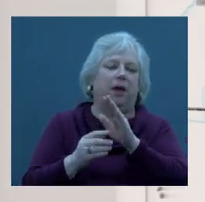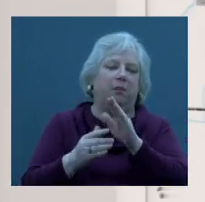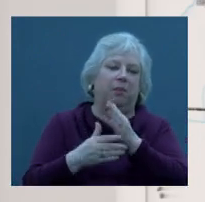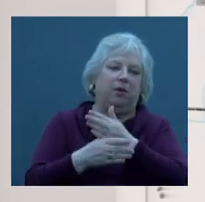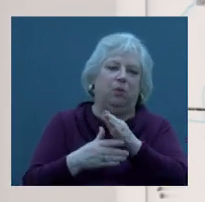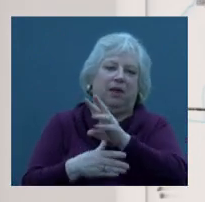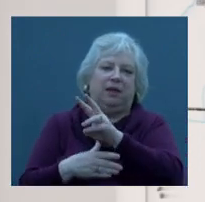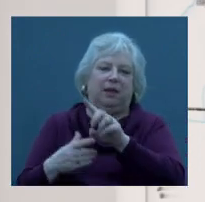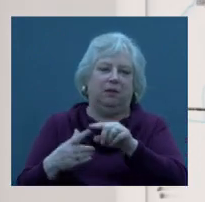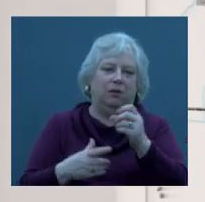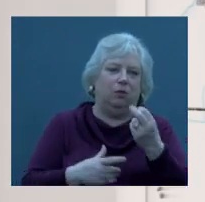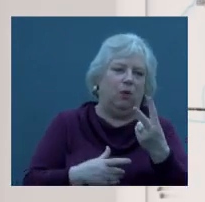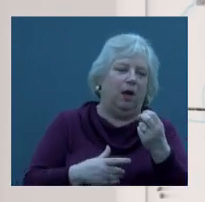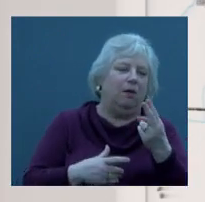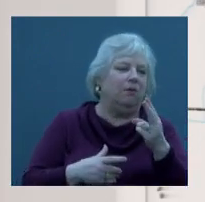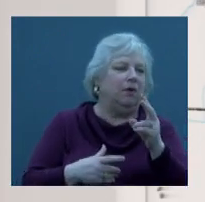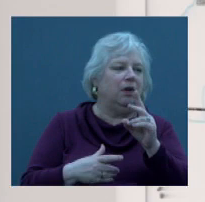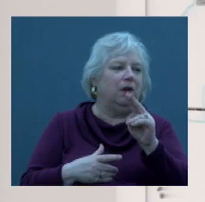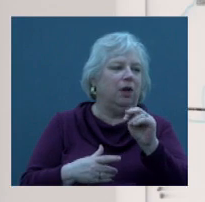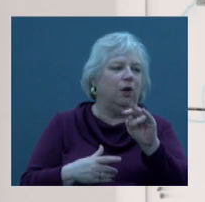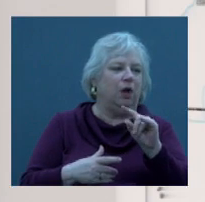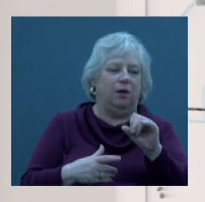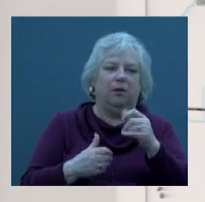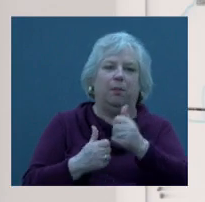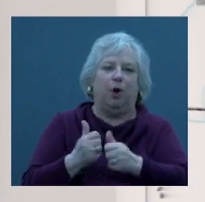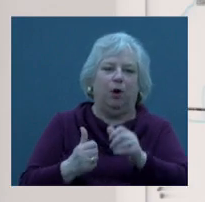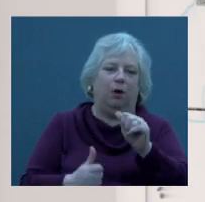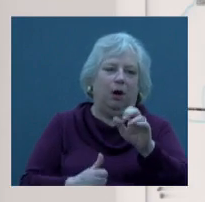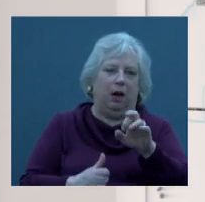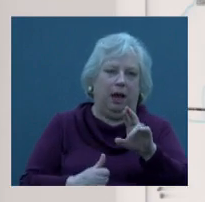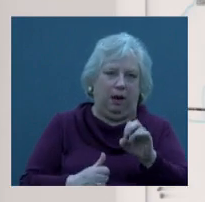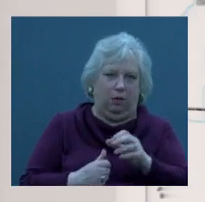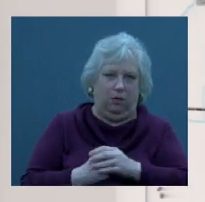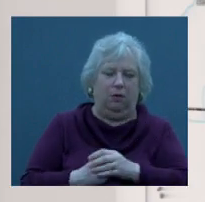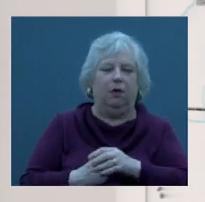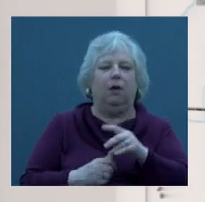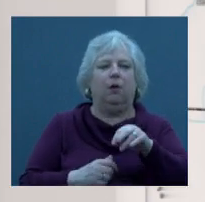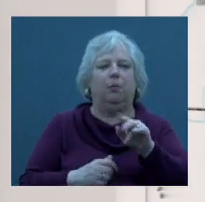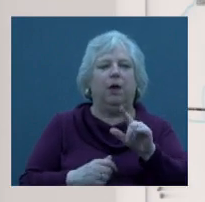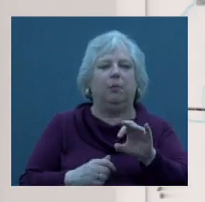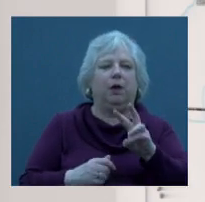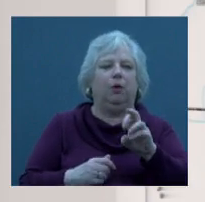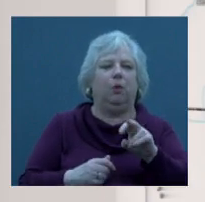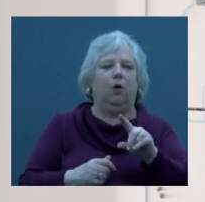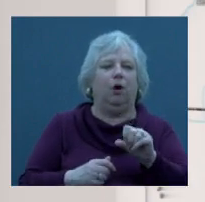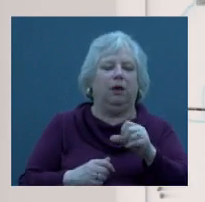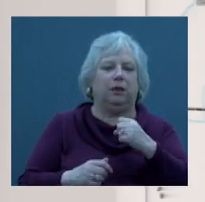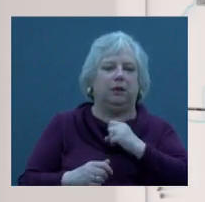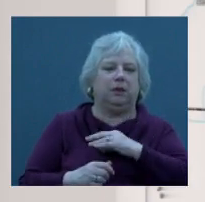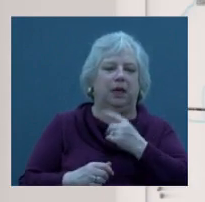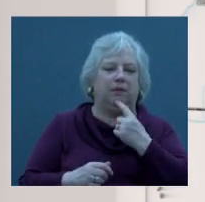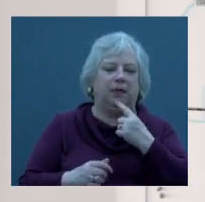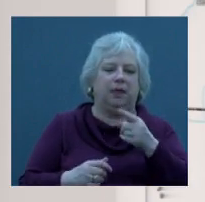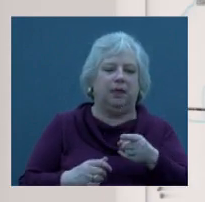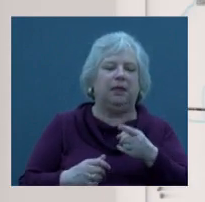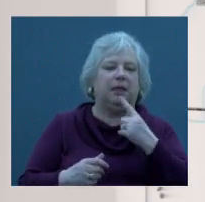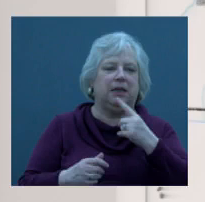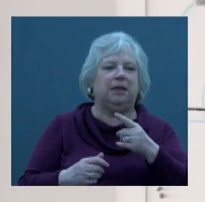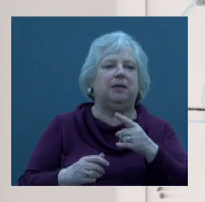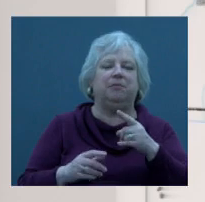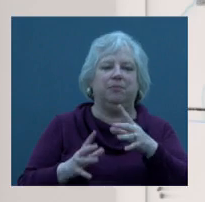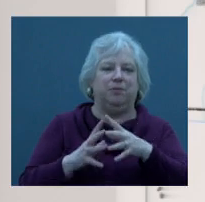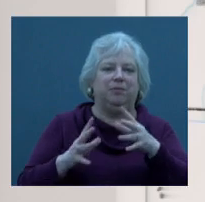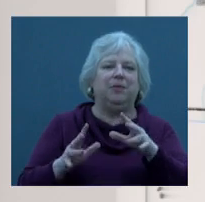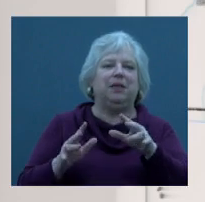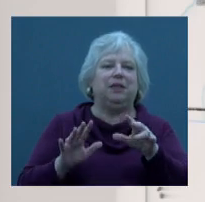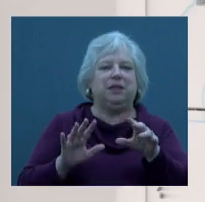units per acre. Public Works staff indicated that this proposal is substantially identical